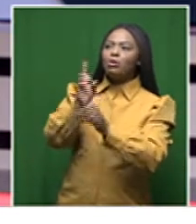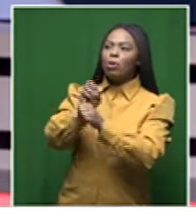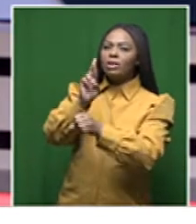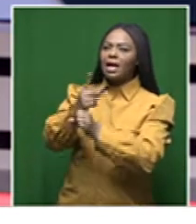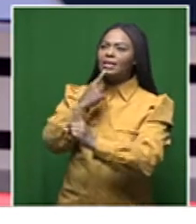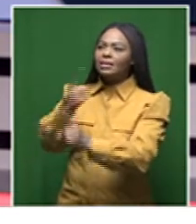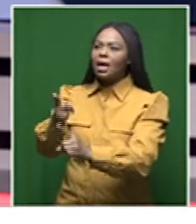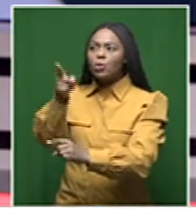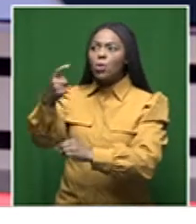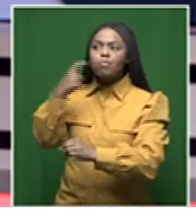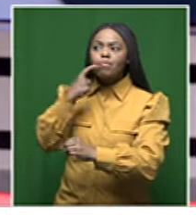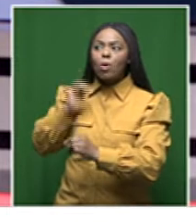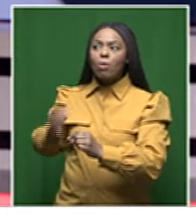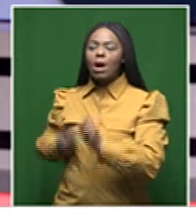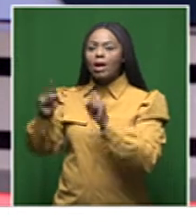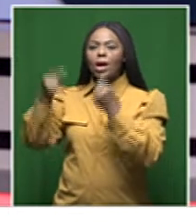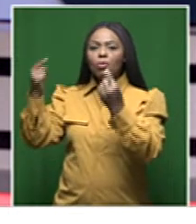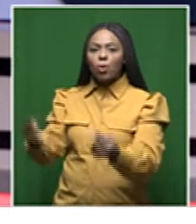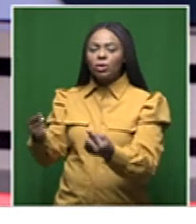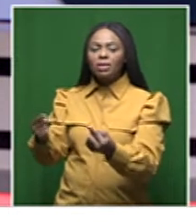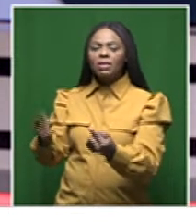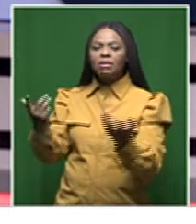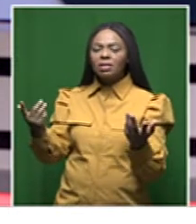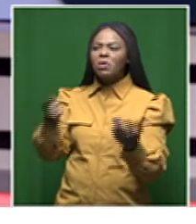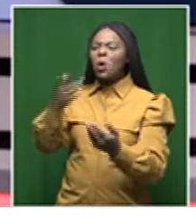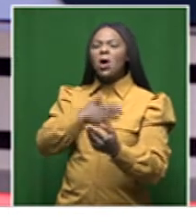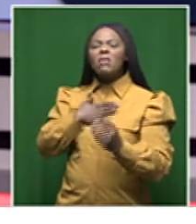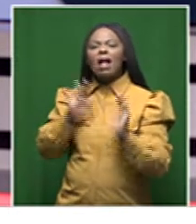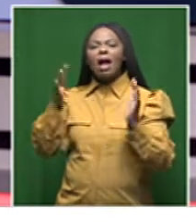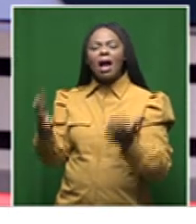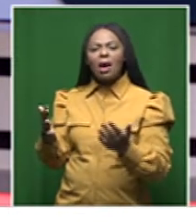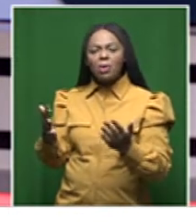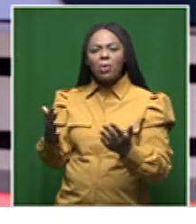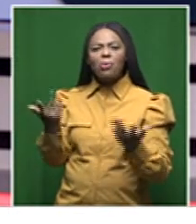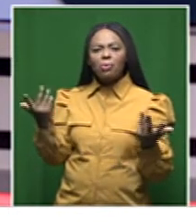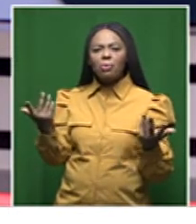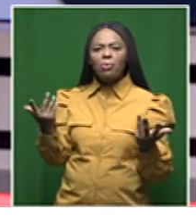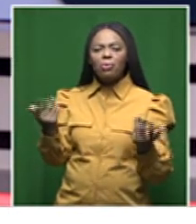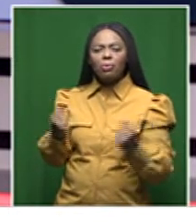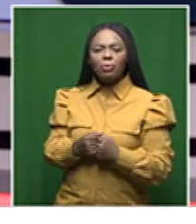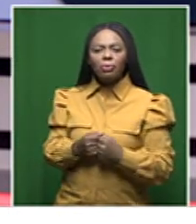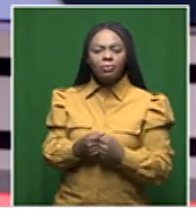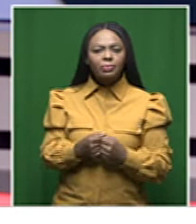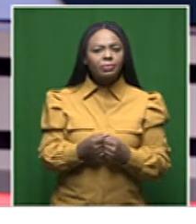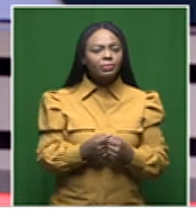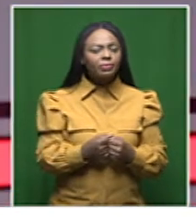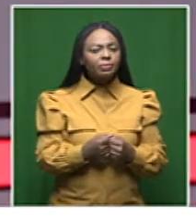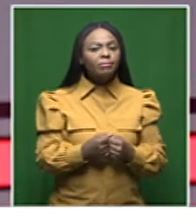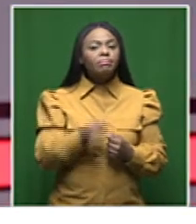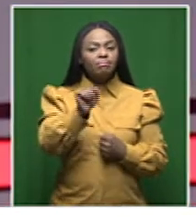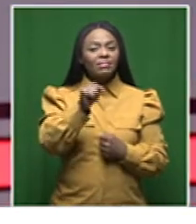to comfort each other, having to deal with the reality that you actually can't or are unable to currently make kids?